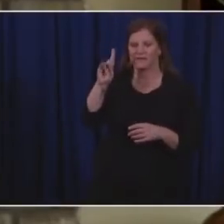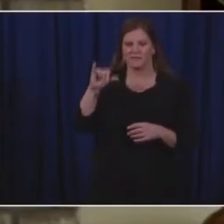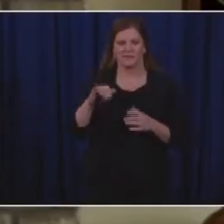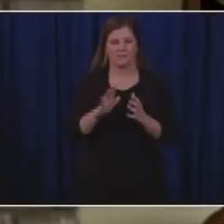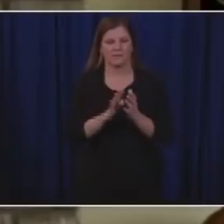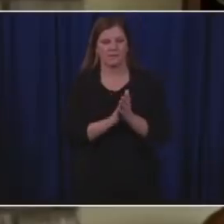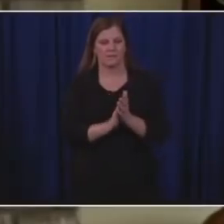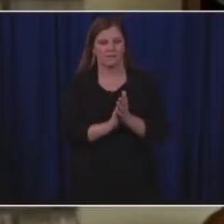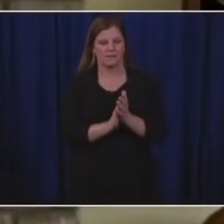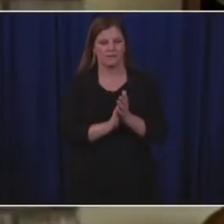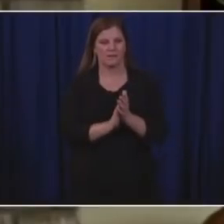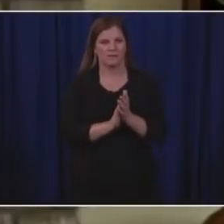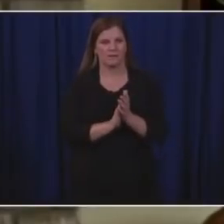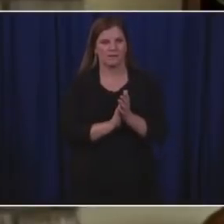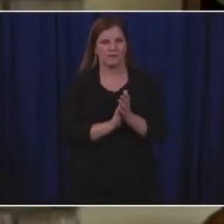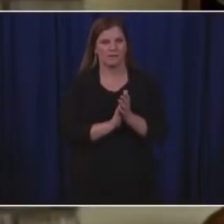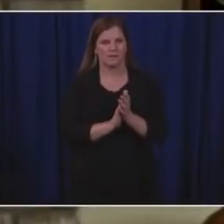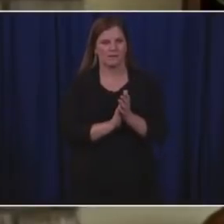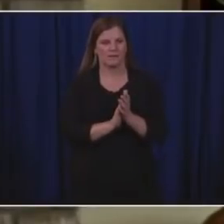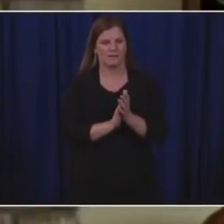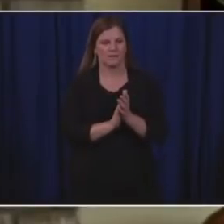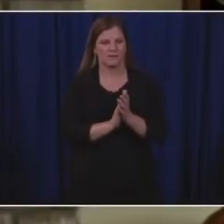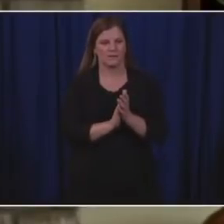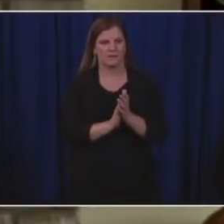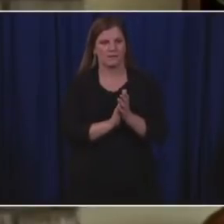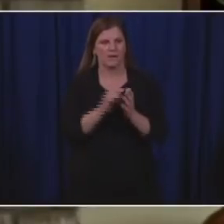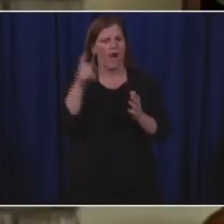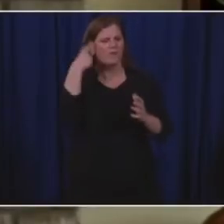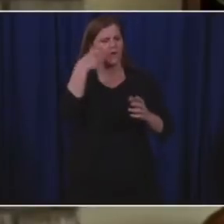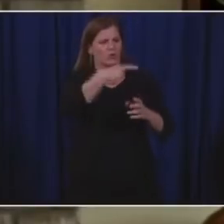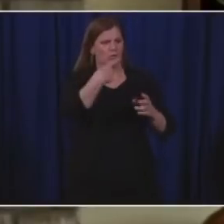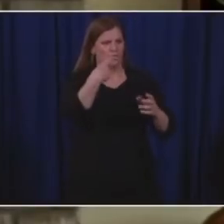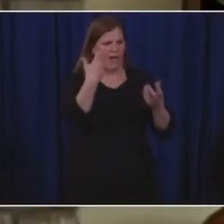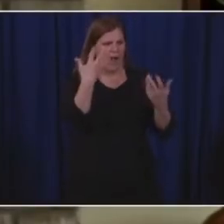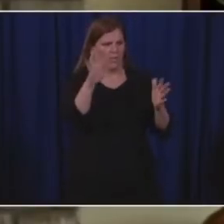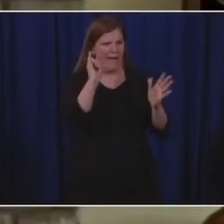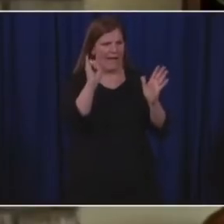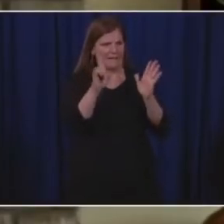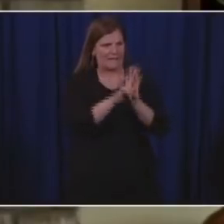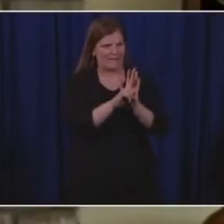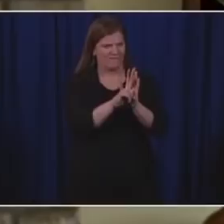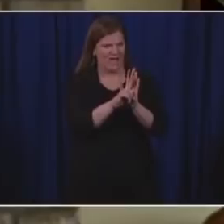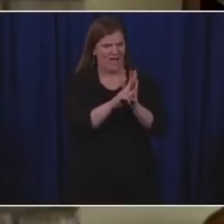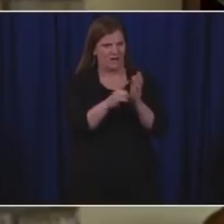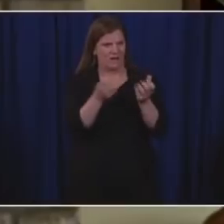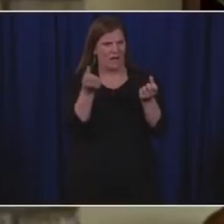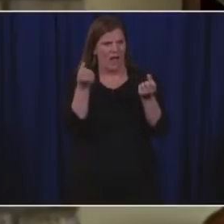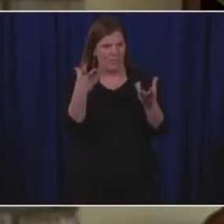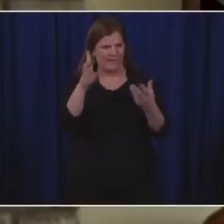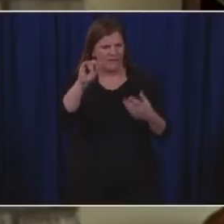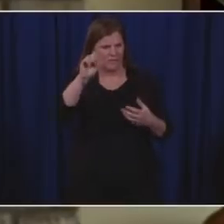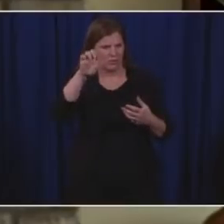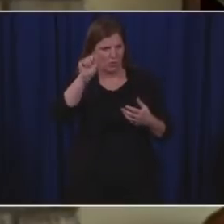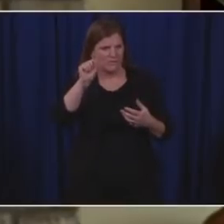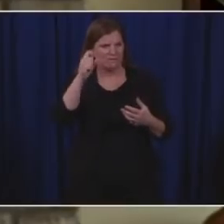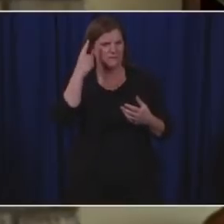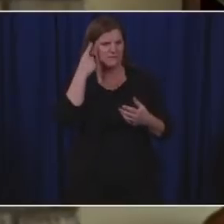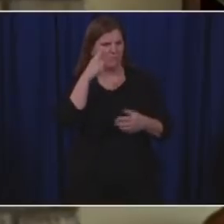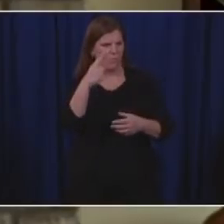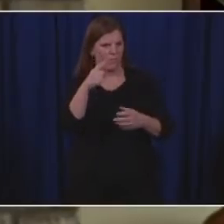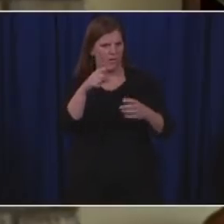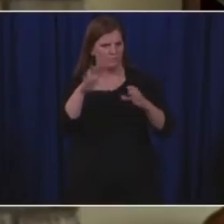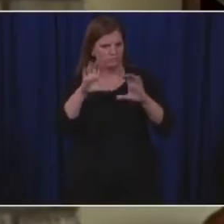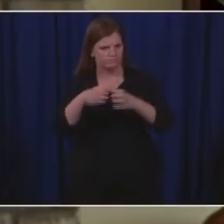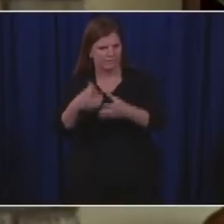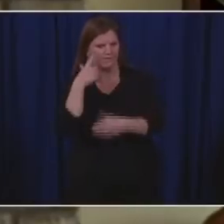Governor, obviously you've identified hundreds, thousands of doses and priority groups for vaccination.